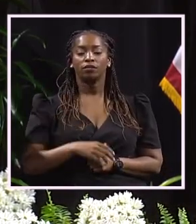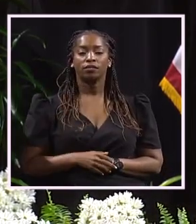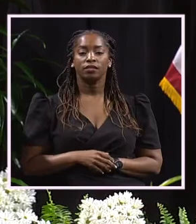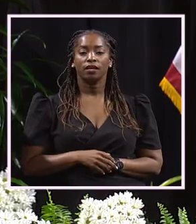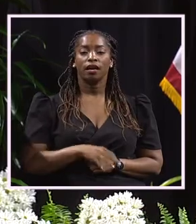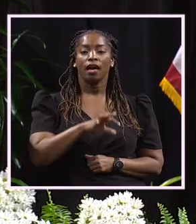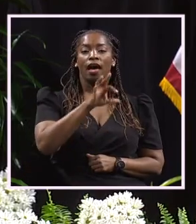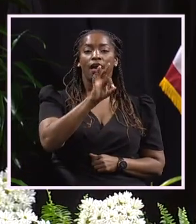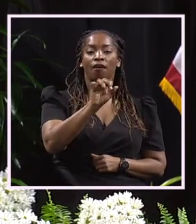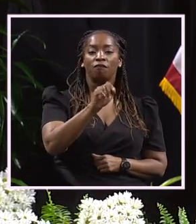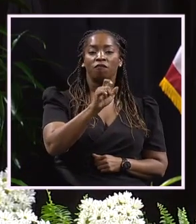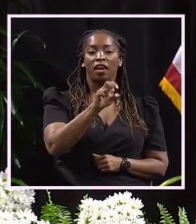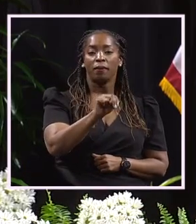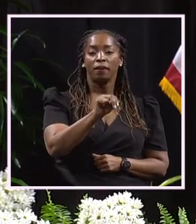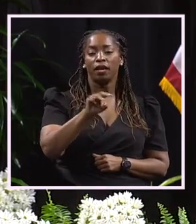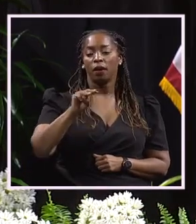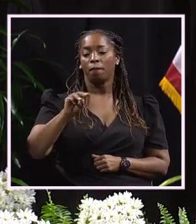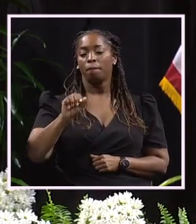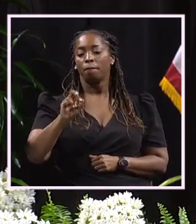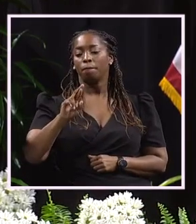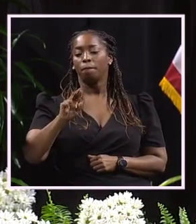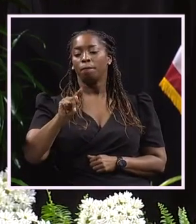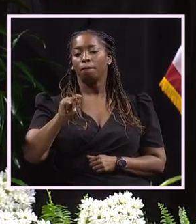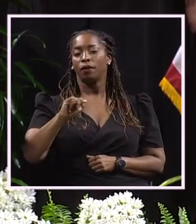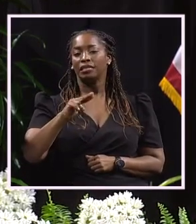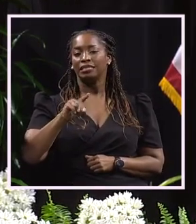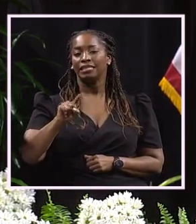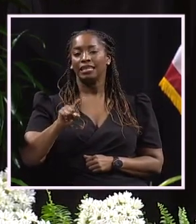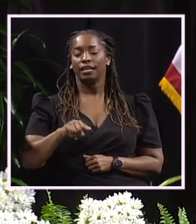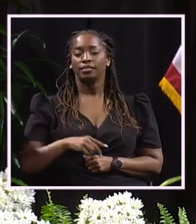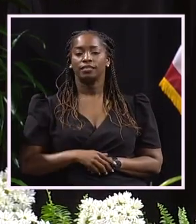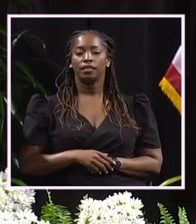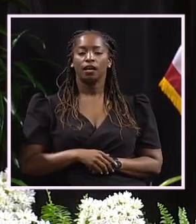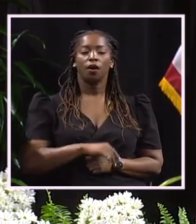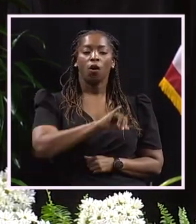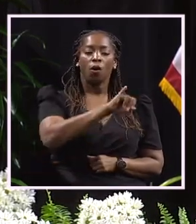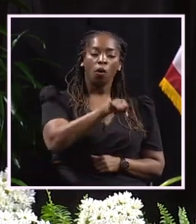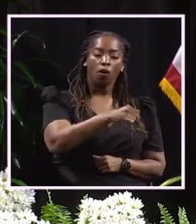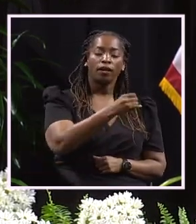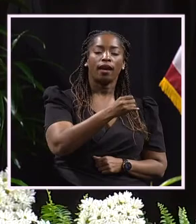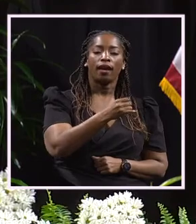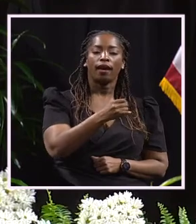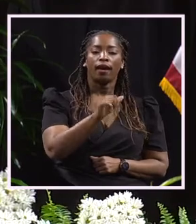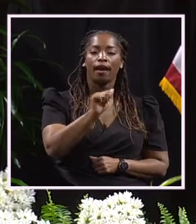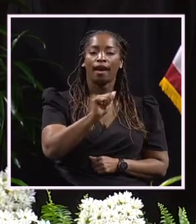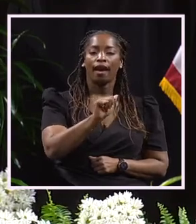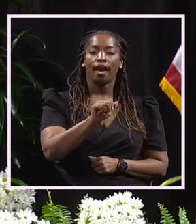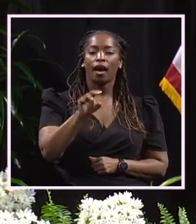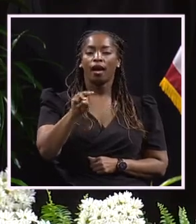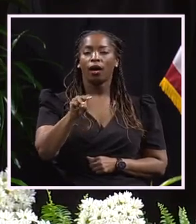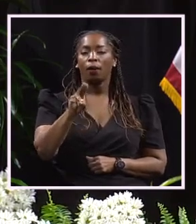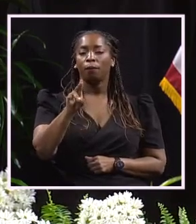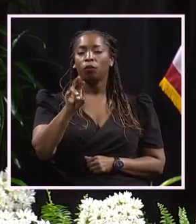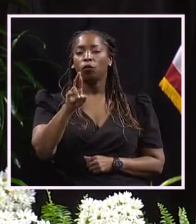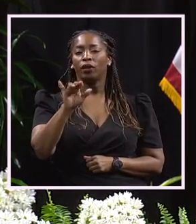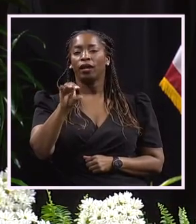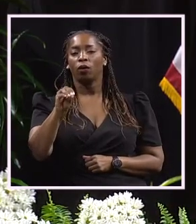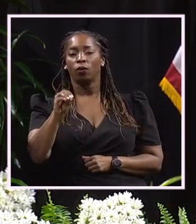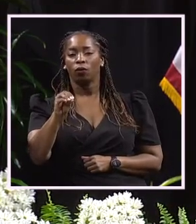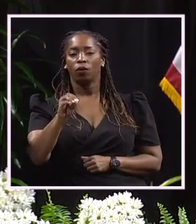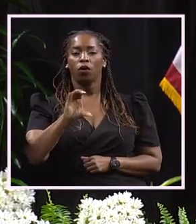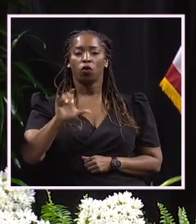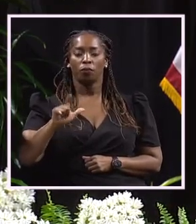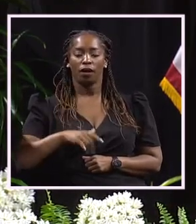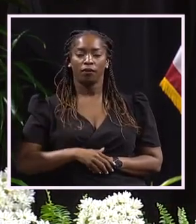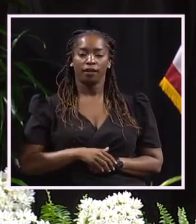Fabian Eric Martinez. Jorge A. Murillo, cum laude.